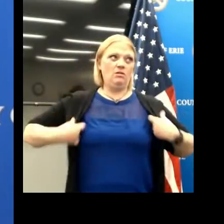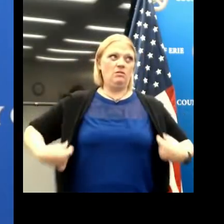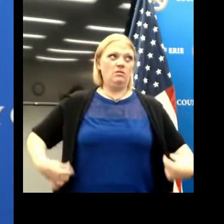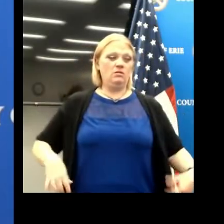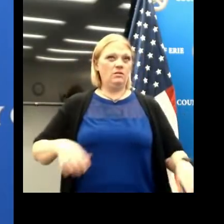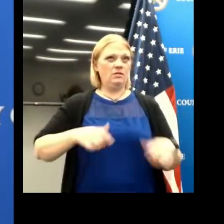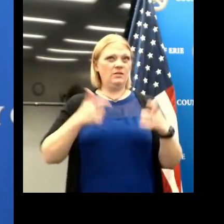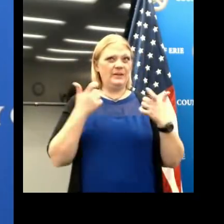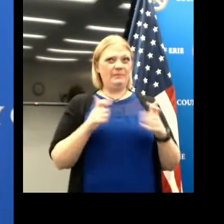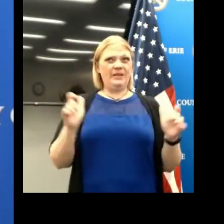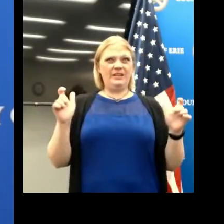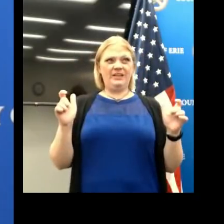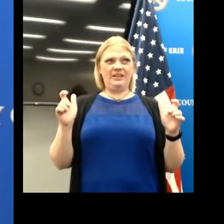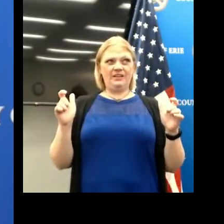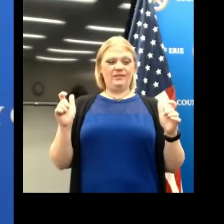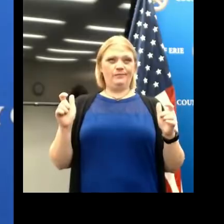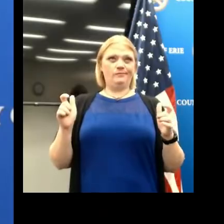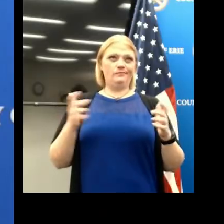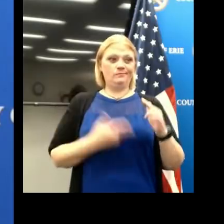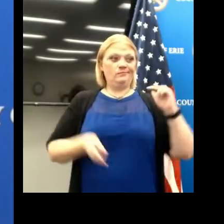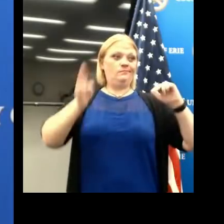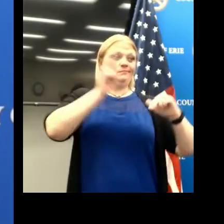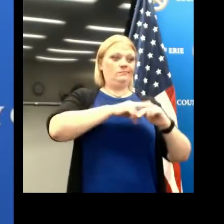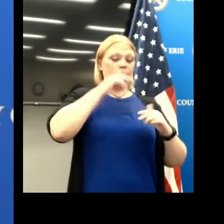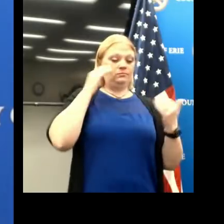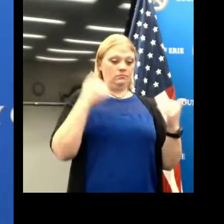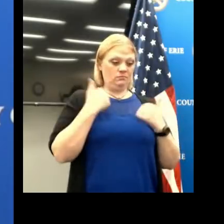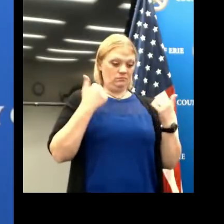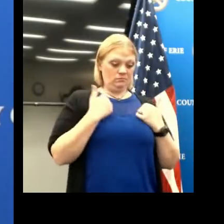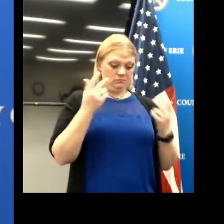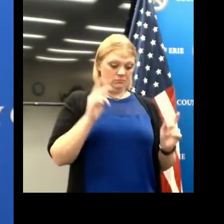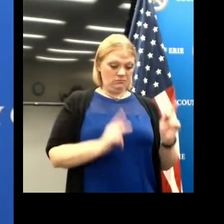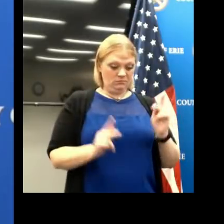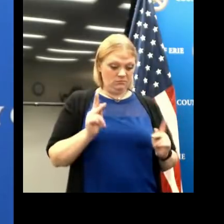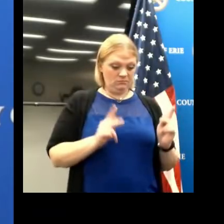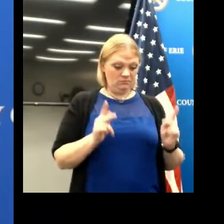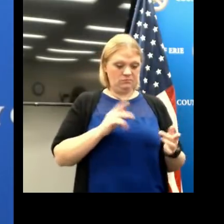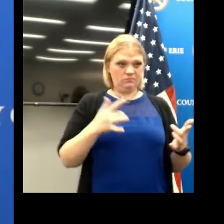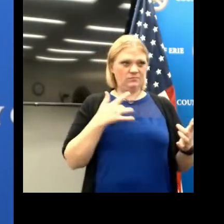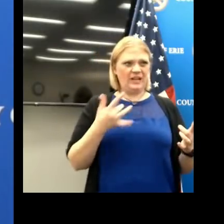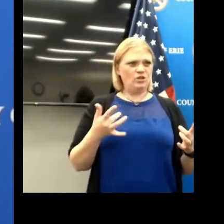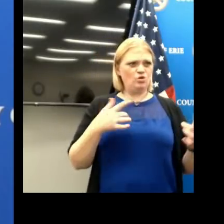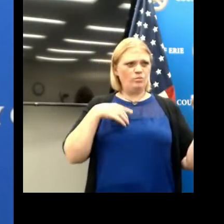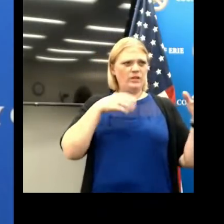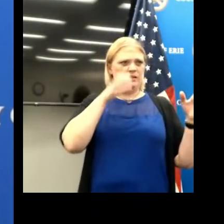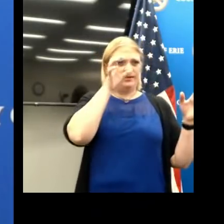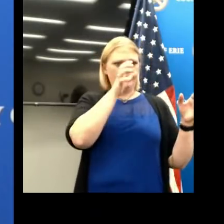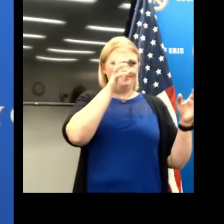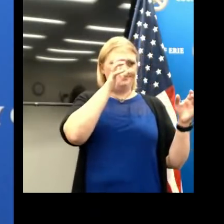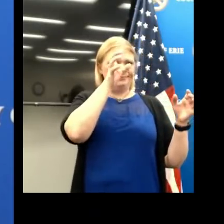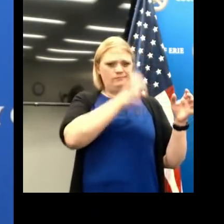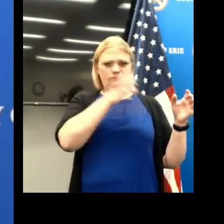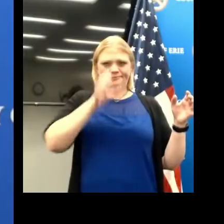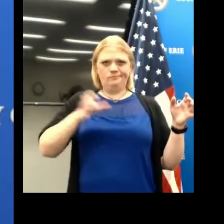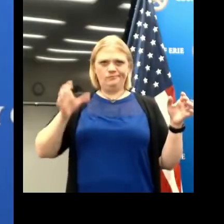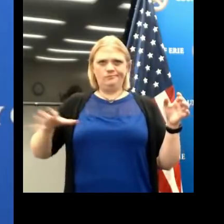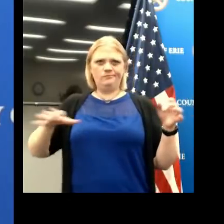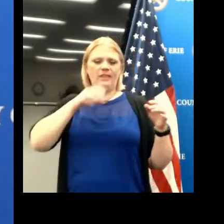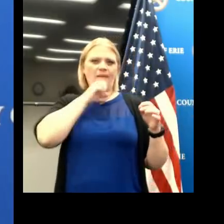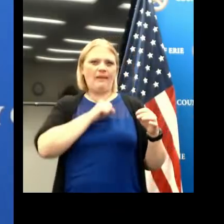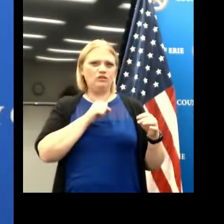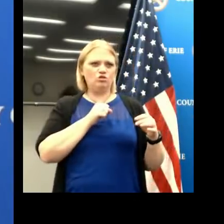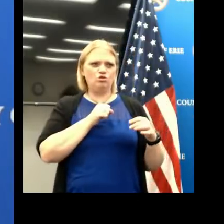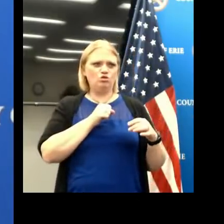jump in, younger people? Usually there's a breakdown. I didn't see one. And then you had mentioned